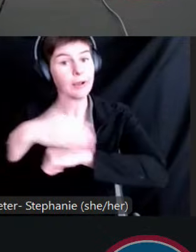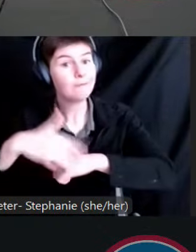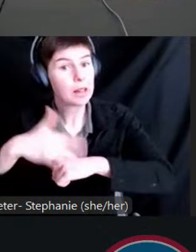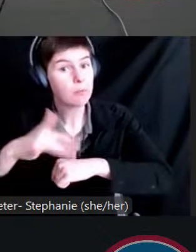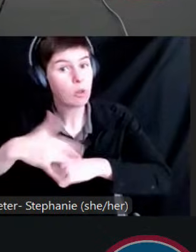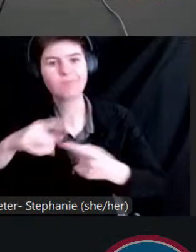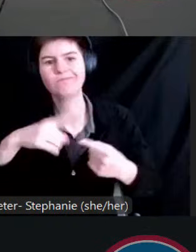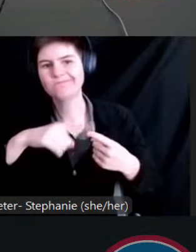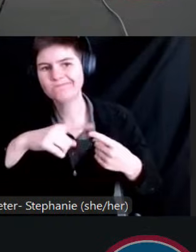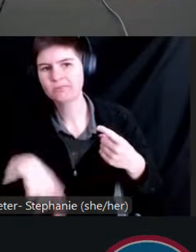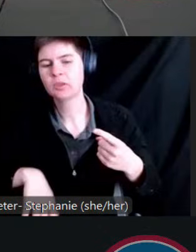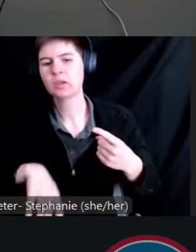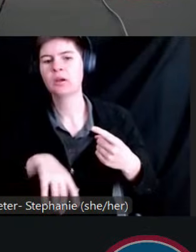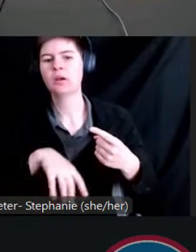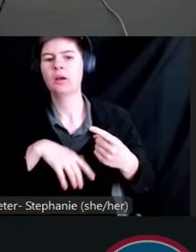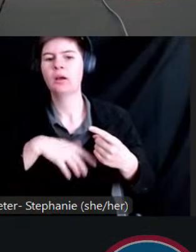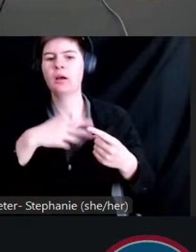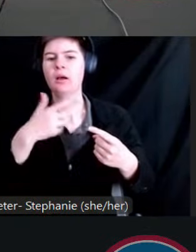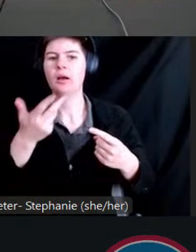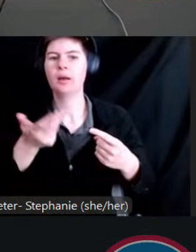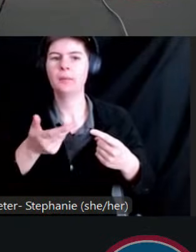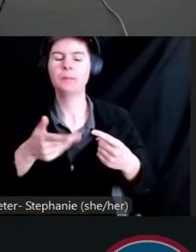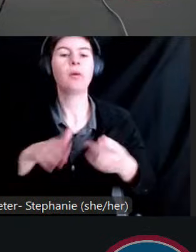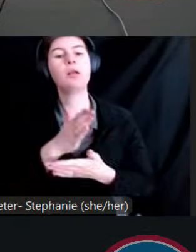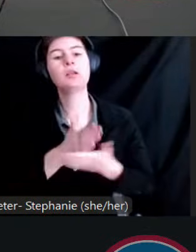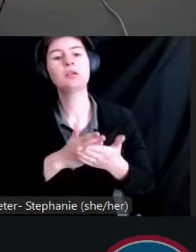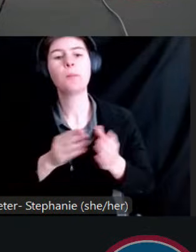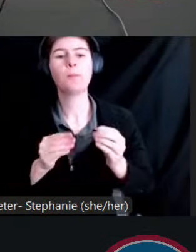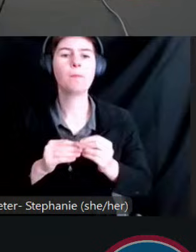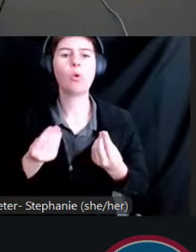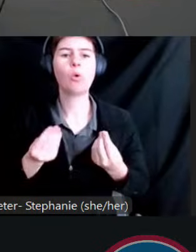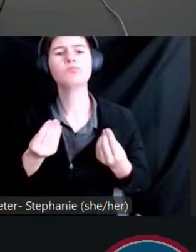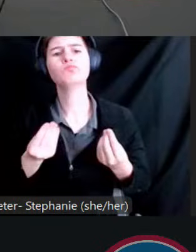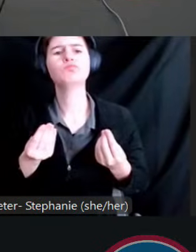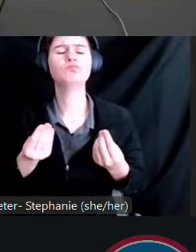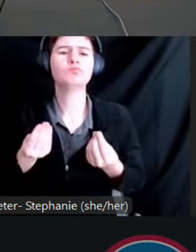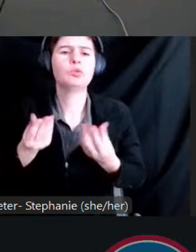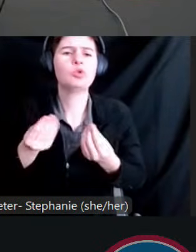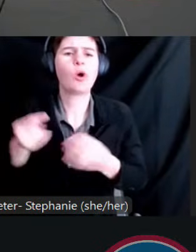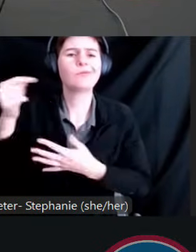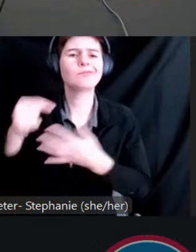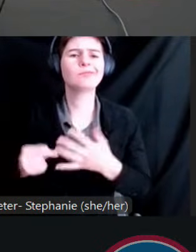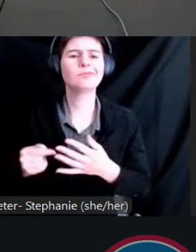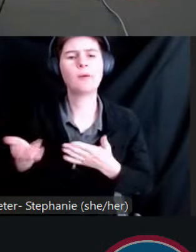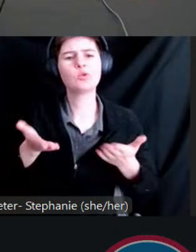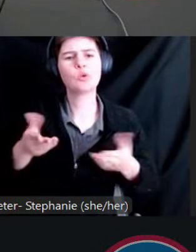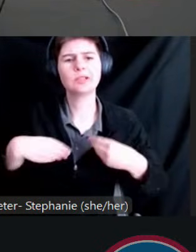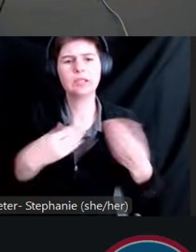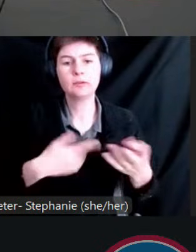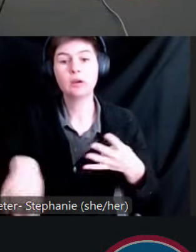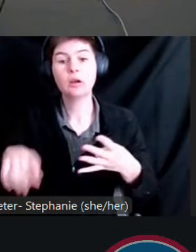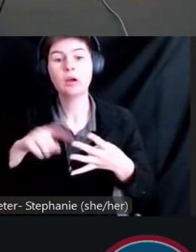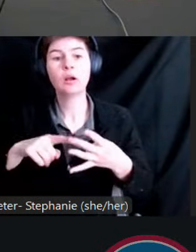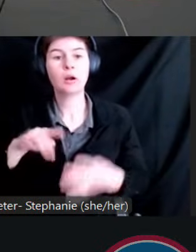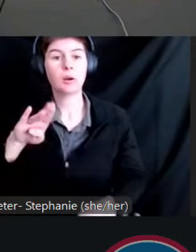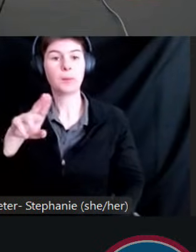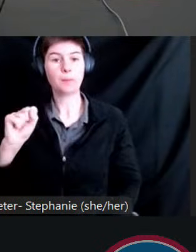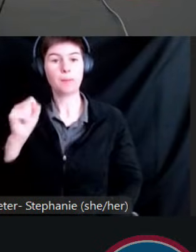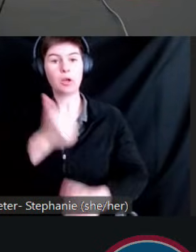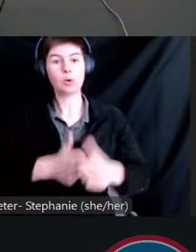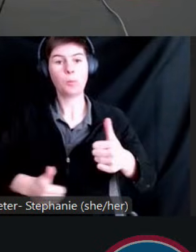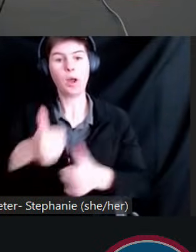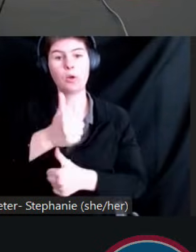on the, softer side of service delivery. Then there's the bus priority infrastructure components.